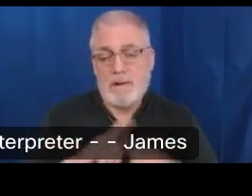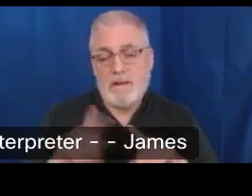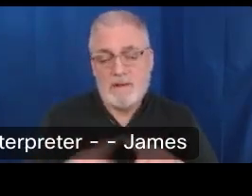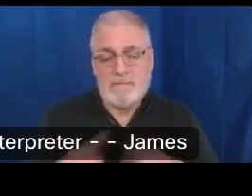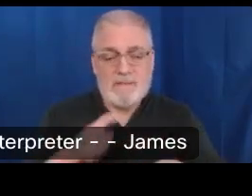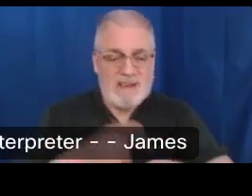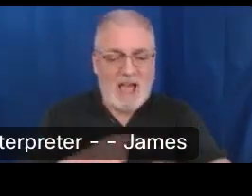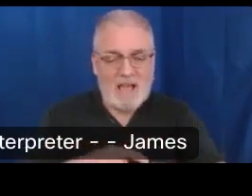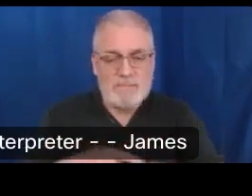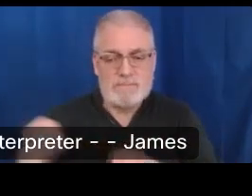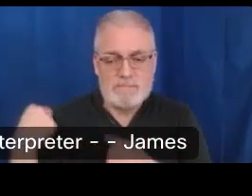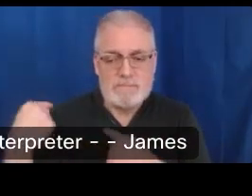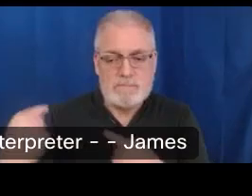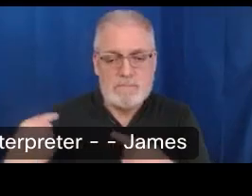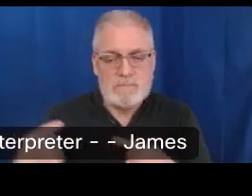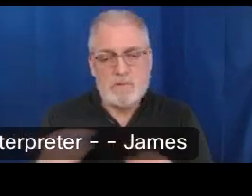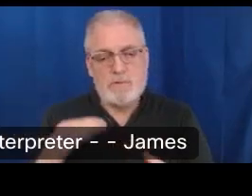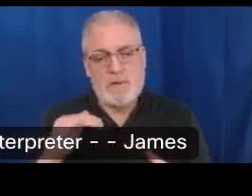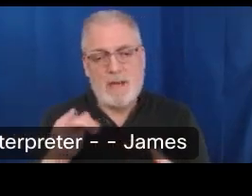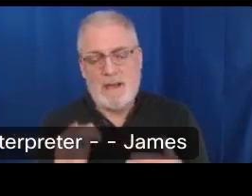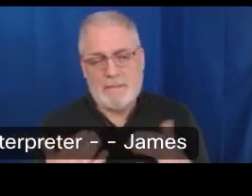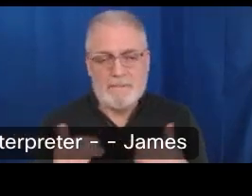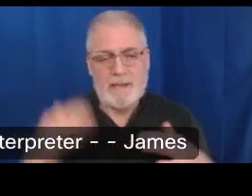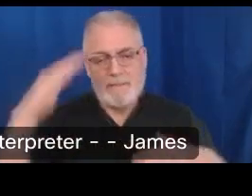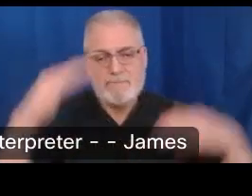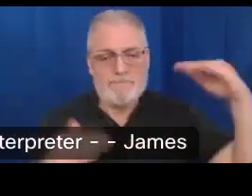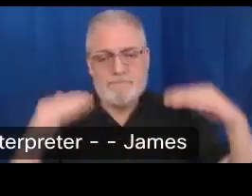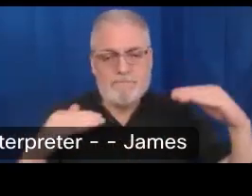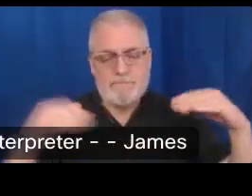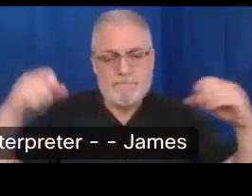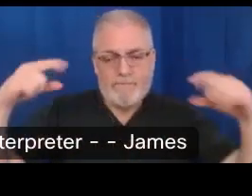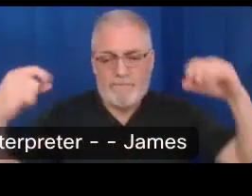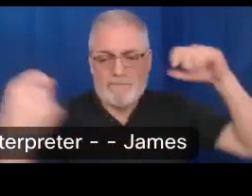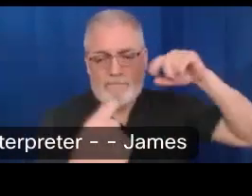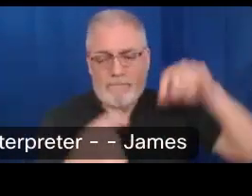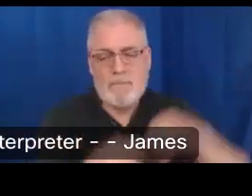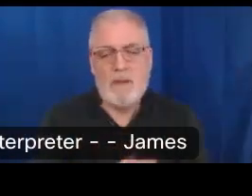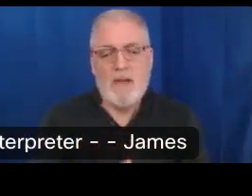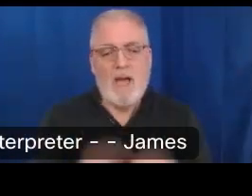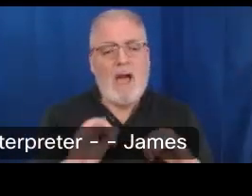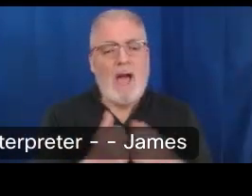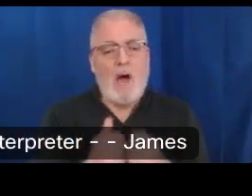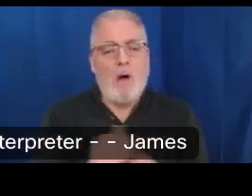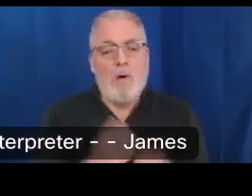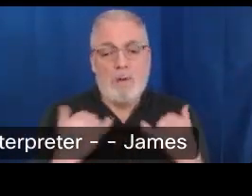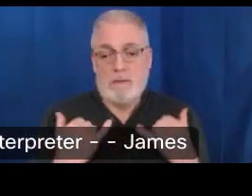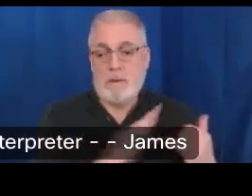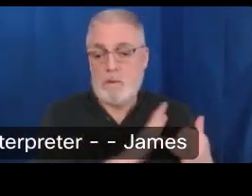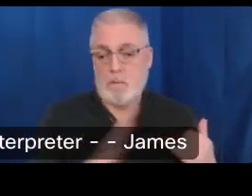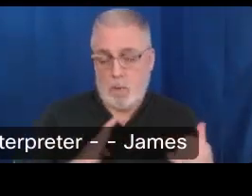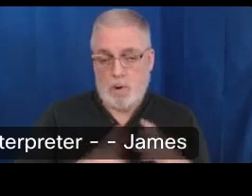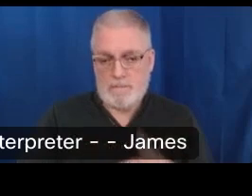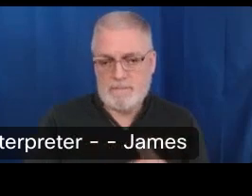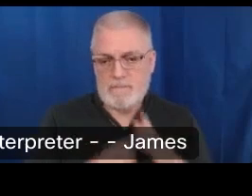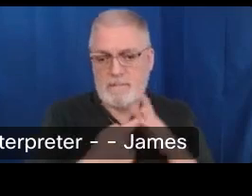do some level setting about how this board came about and really how our original